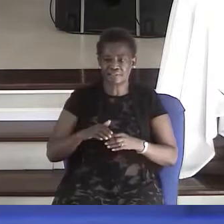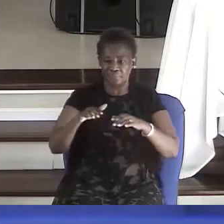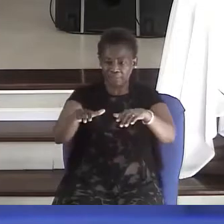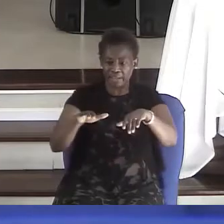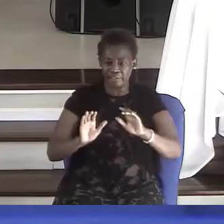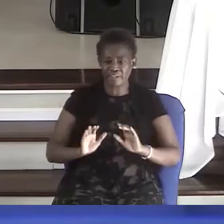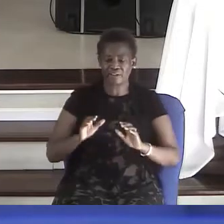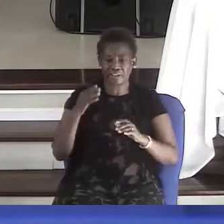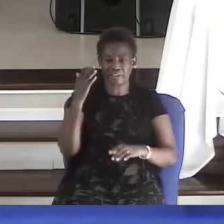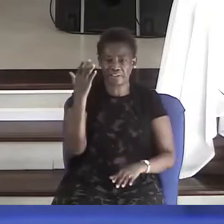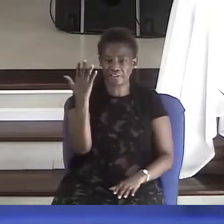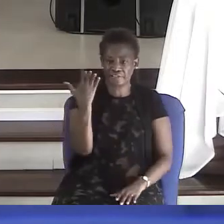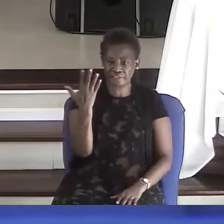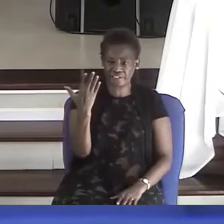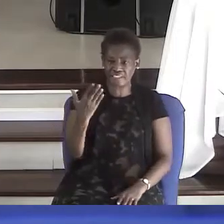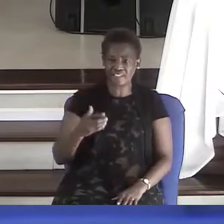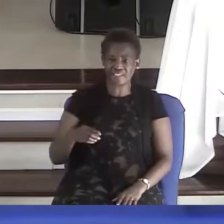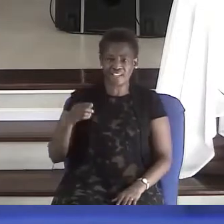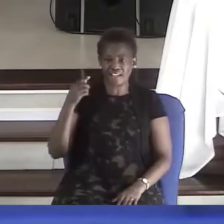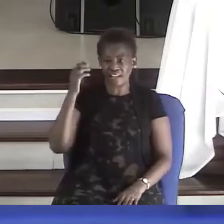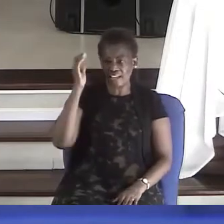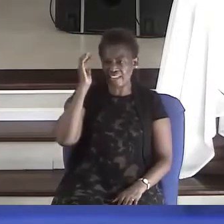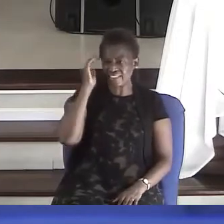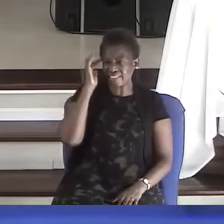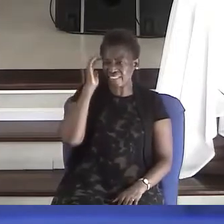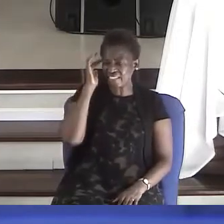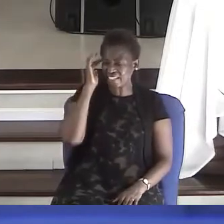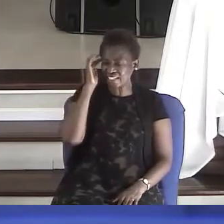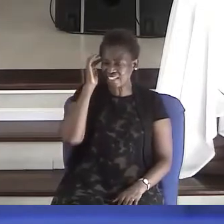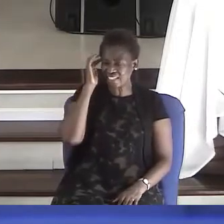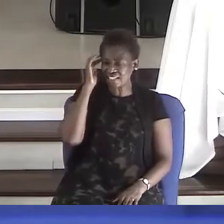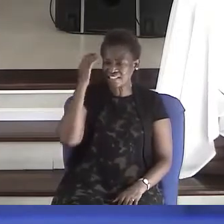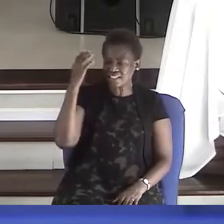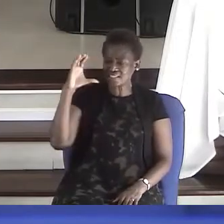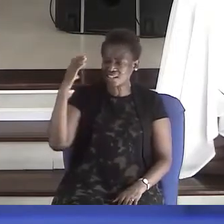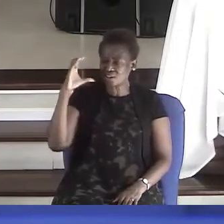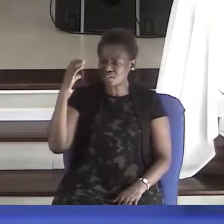And I think that's going to be the cousin of